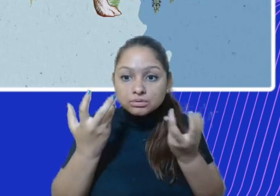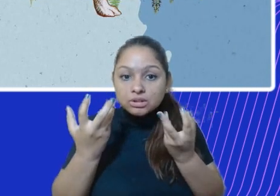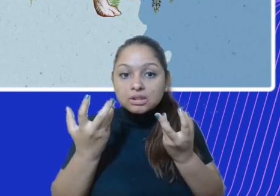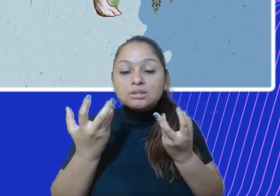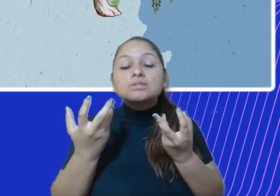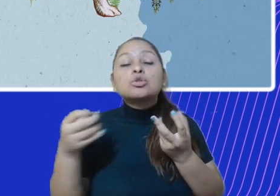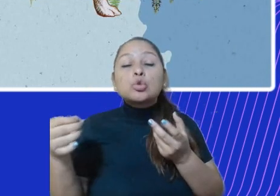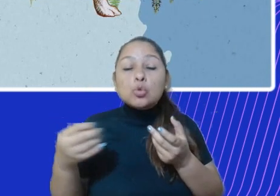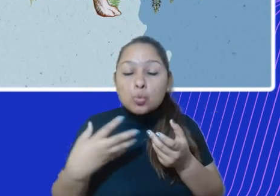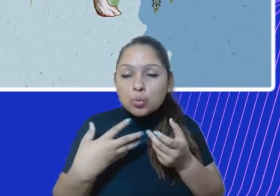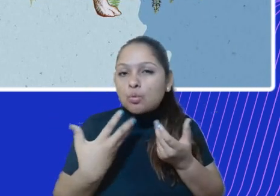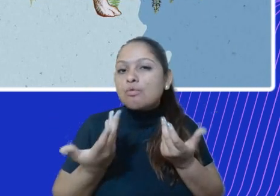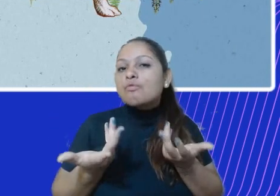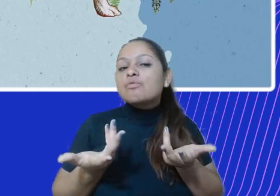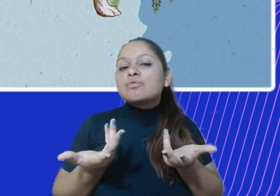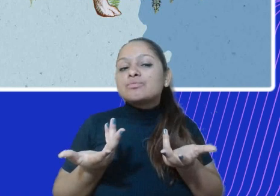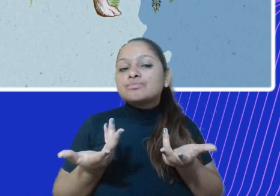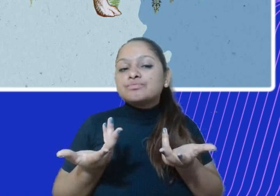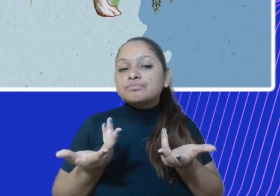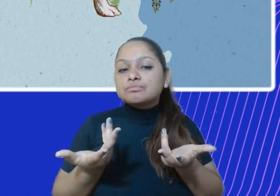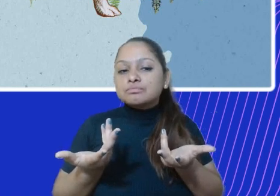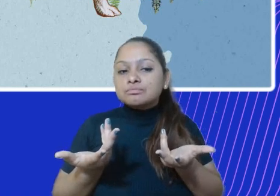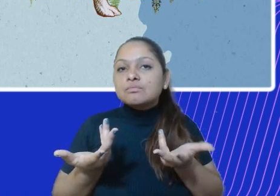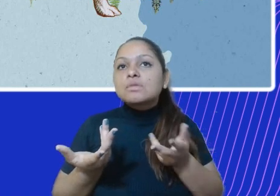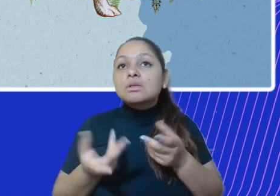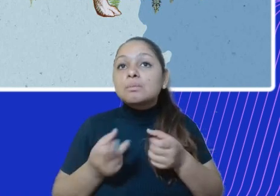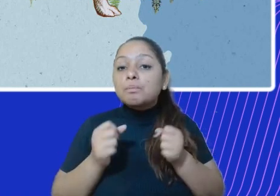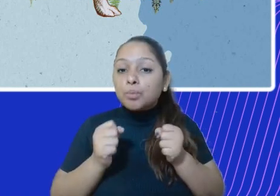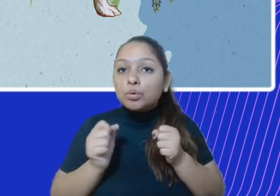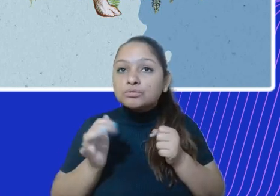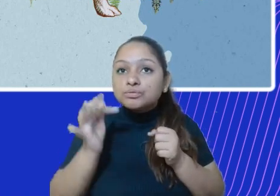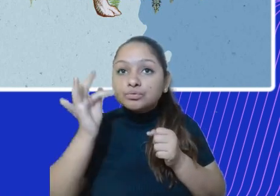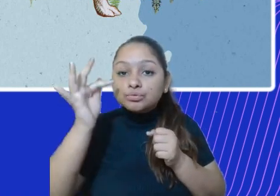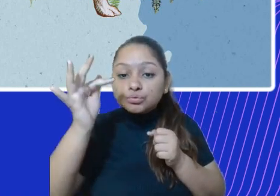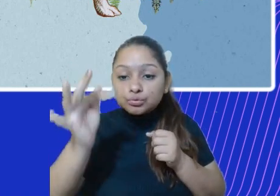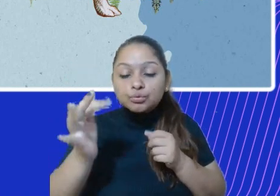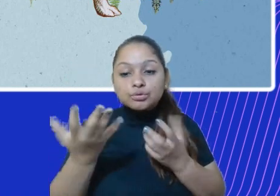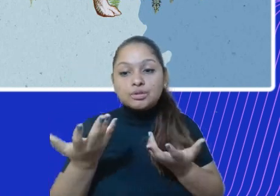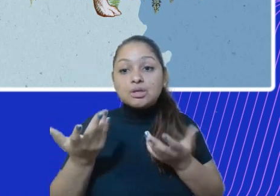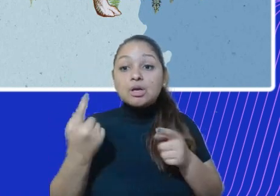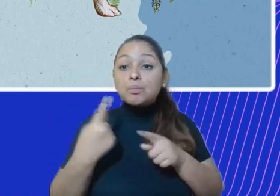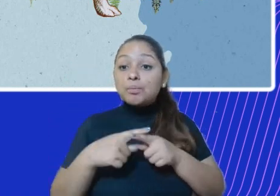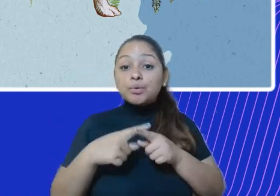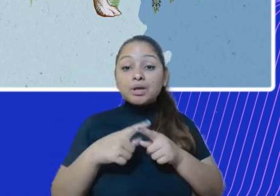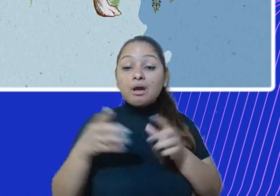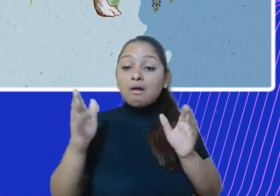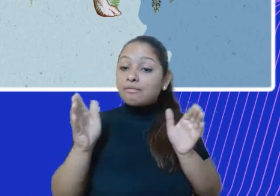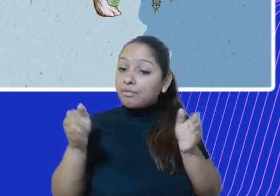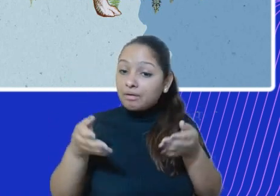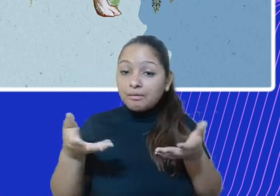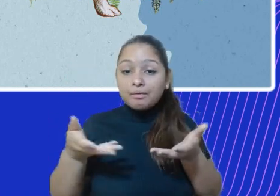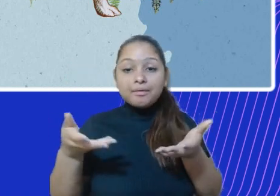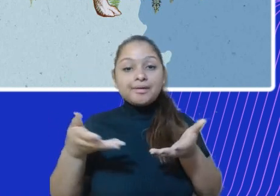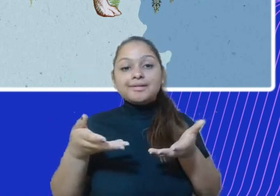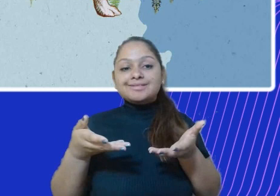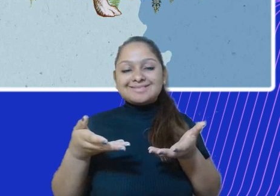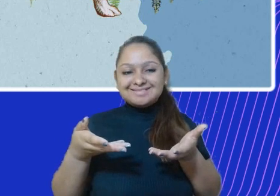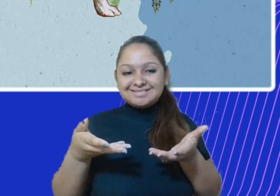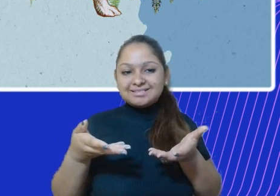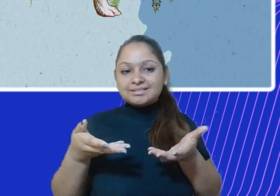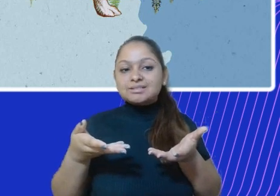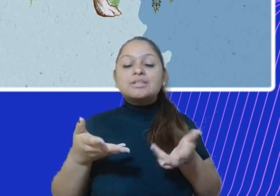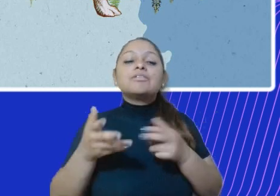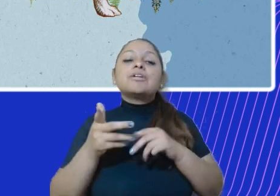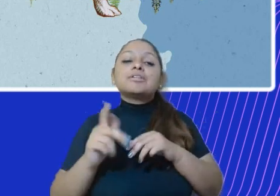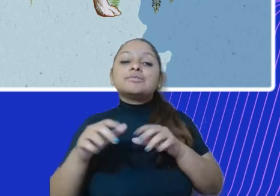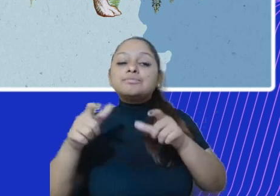are emerging, that are new, and that are on the border of what is considered mainstream, because that's where you're going to have innovation.